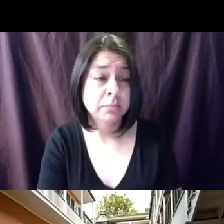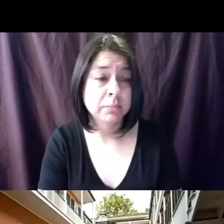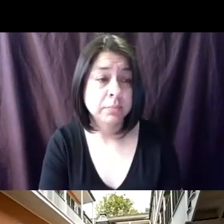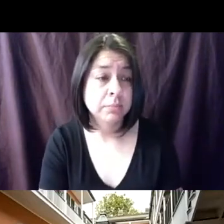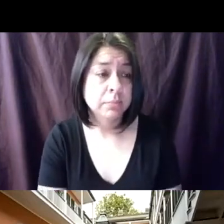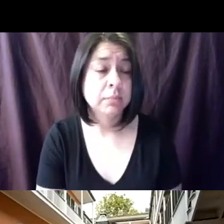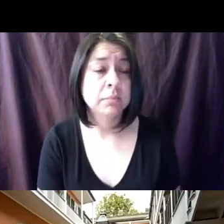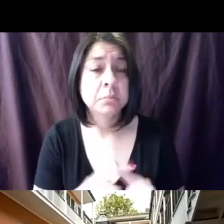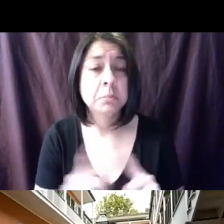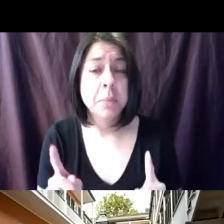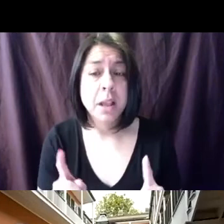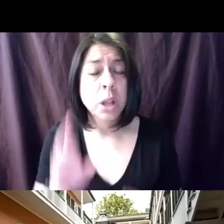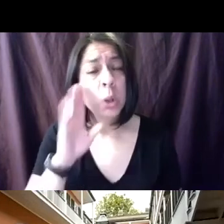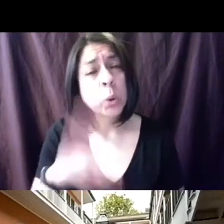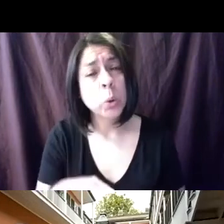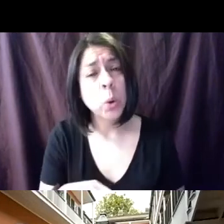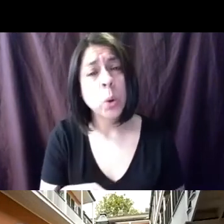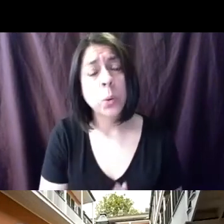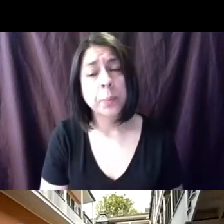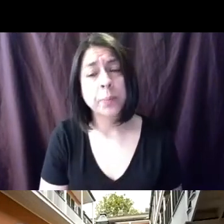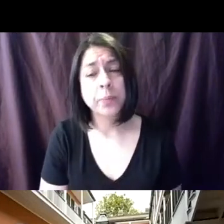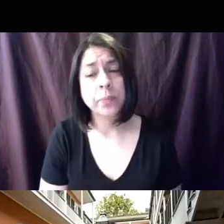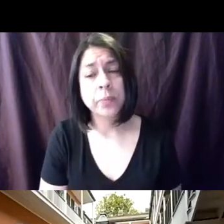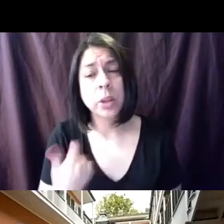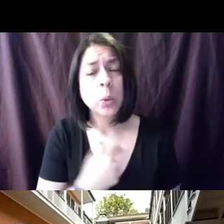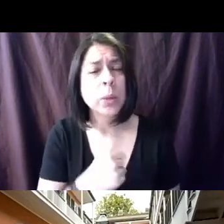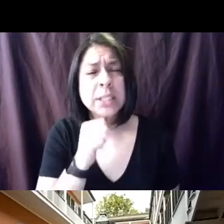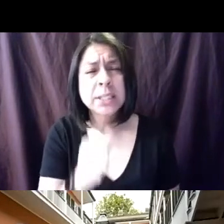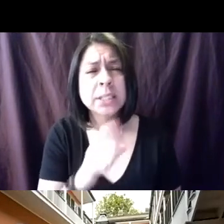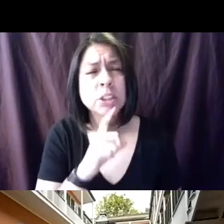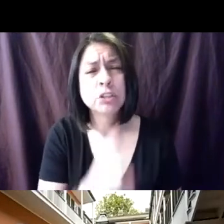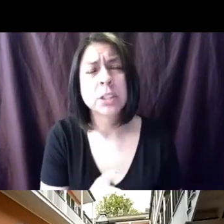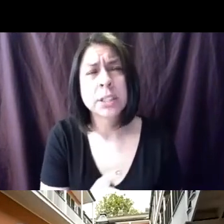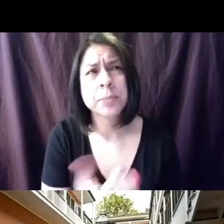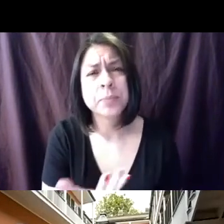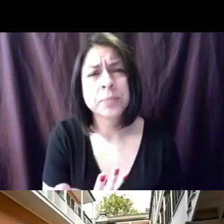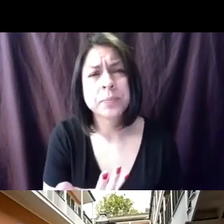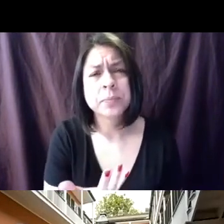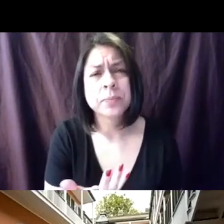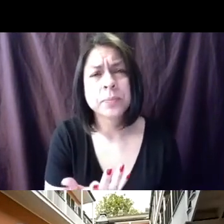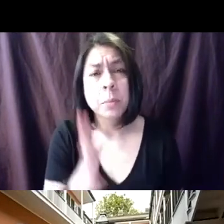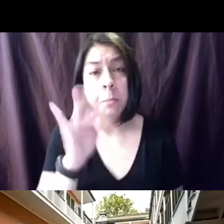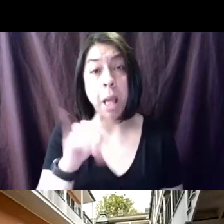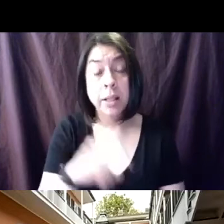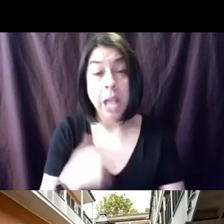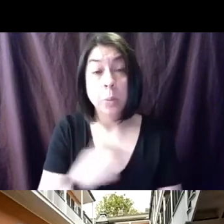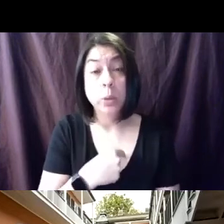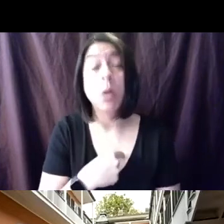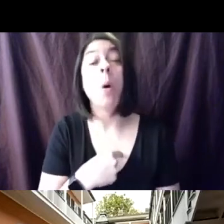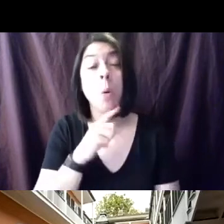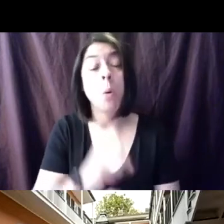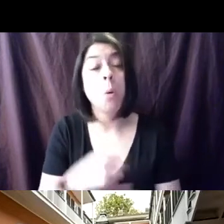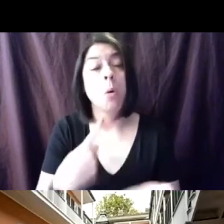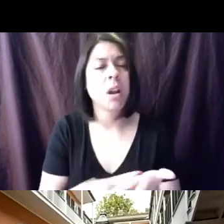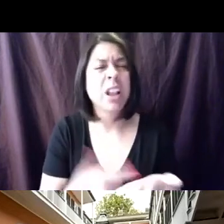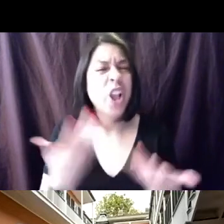But, you know, we didn't really, I mean, it was, by the time we really talked about it, it was a